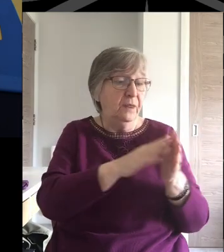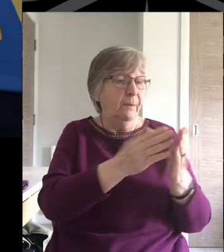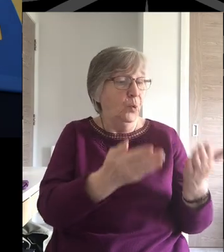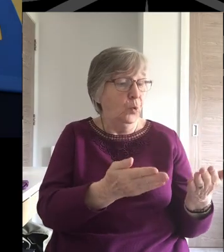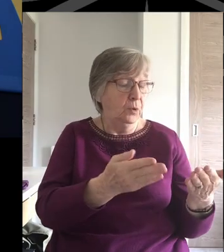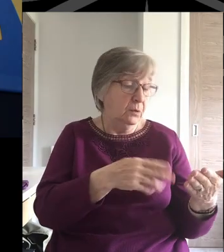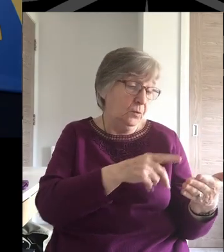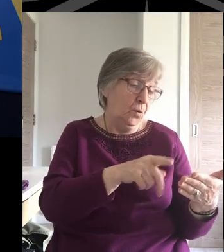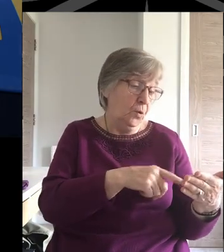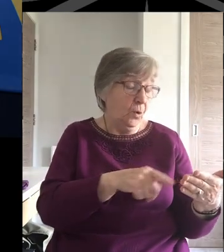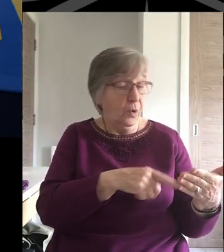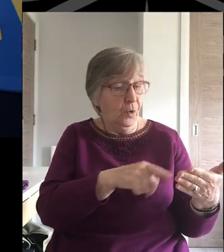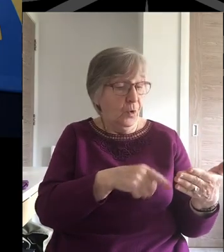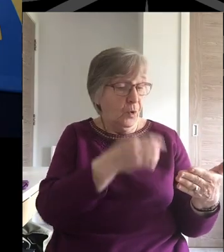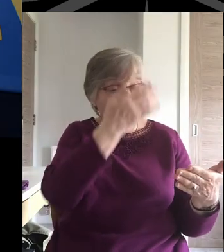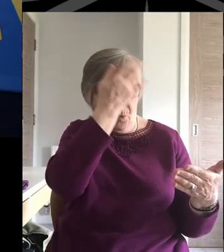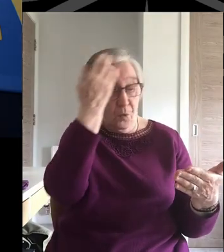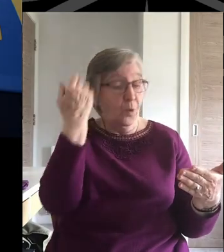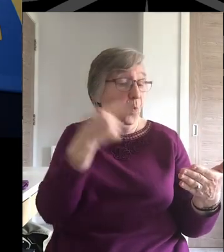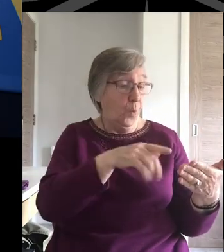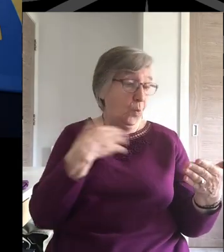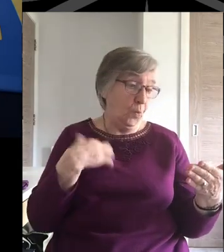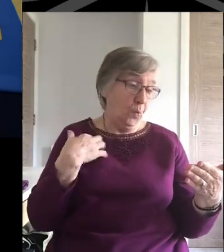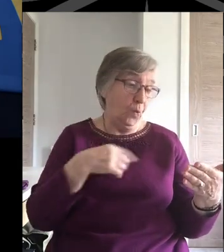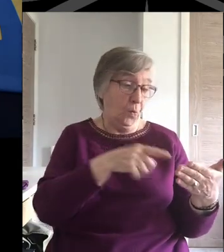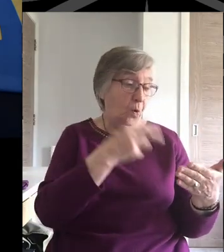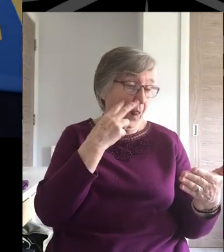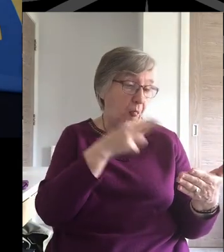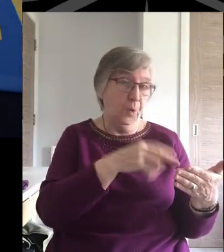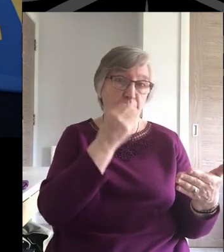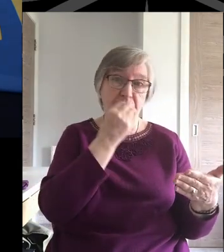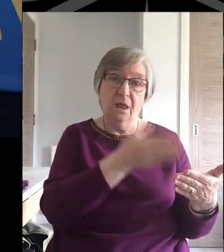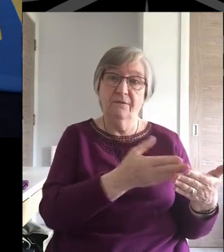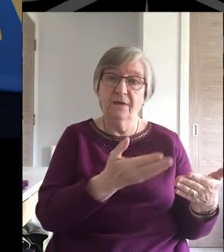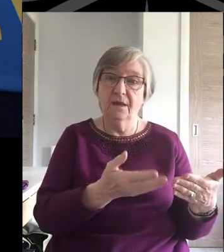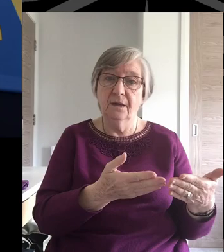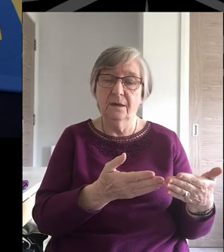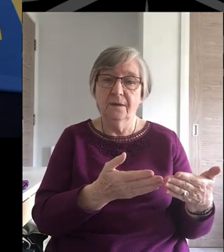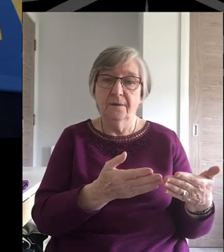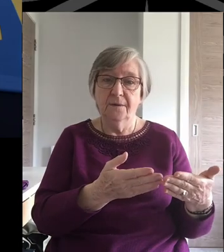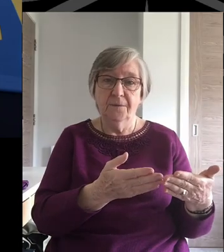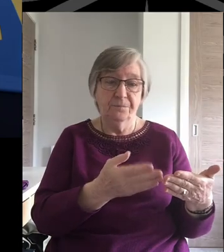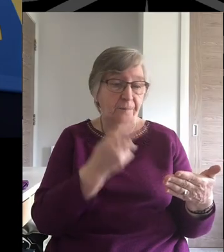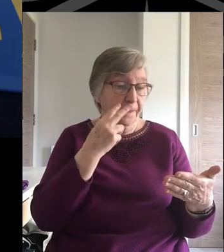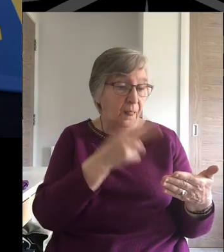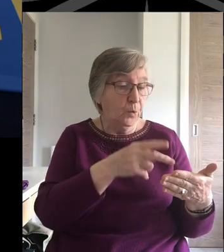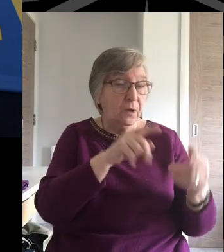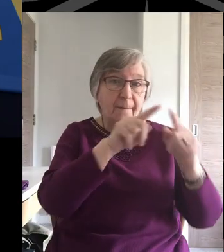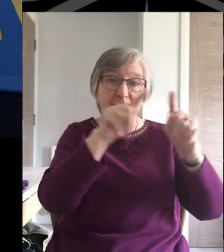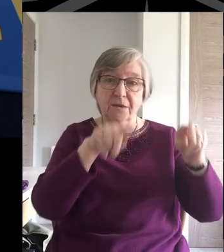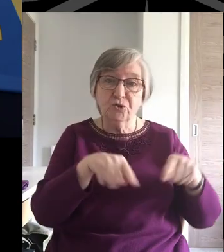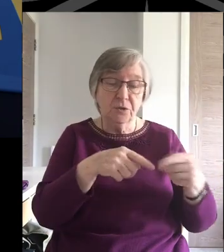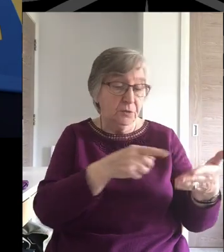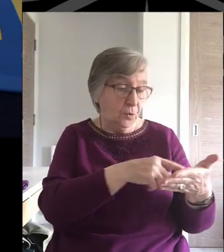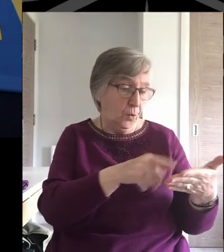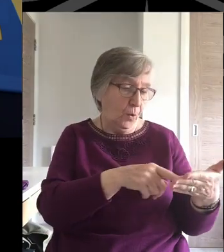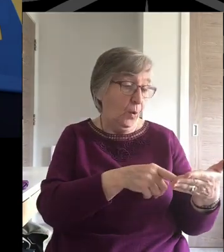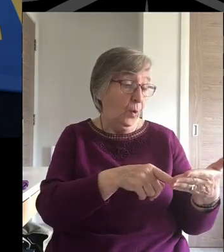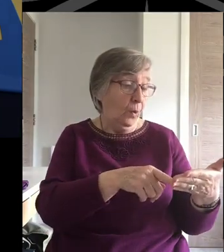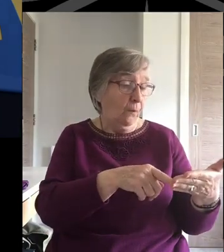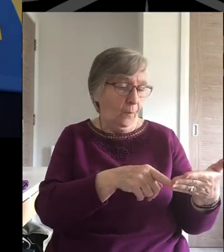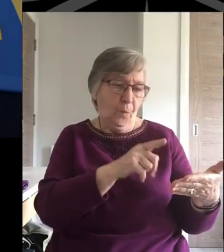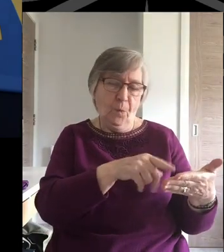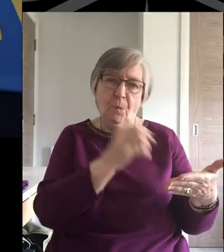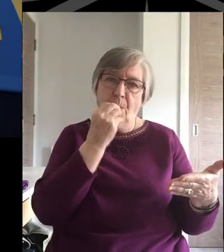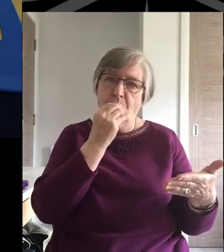the idea of food and of eating excite and inspire you. You could maybe look at some of the pictures of the finished products and think